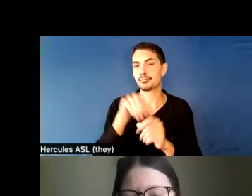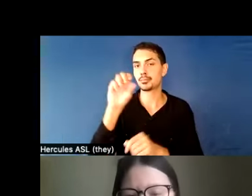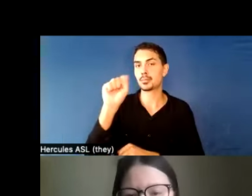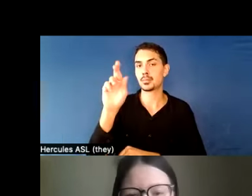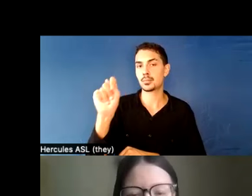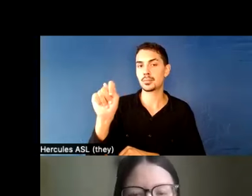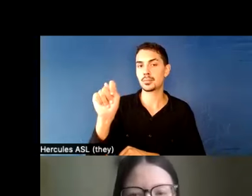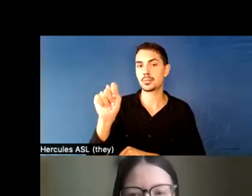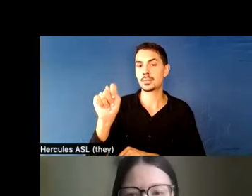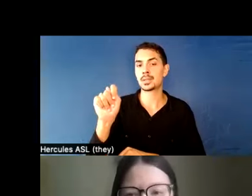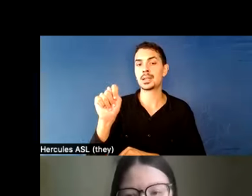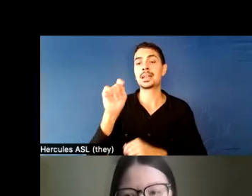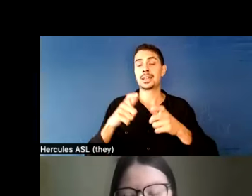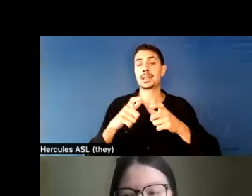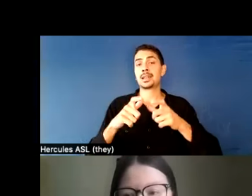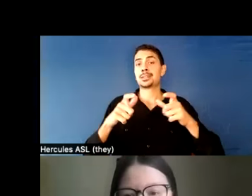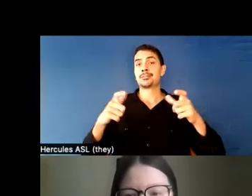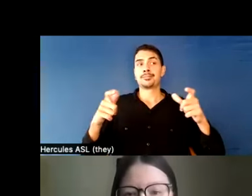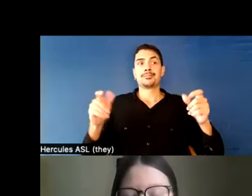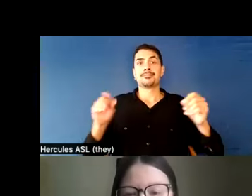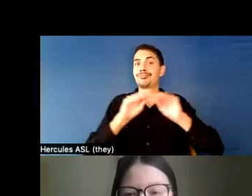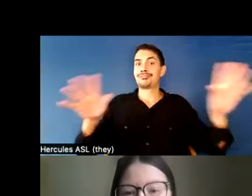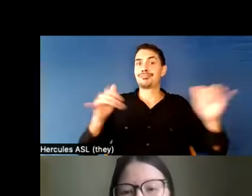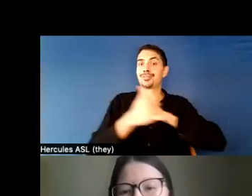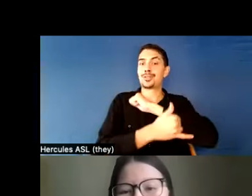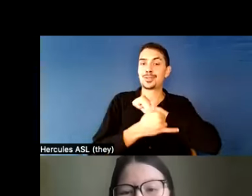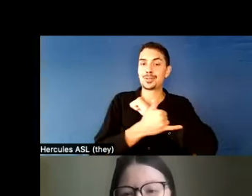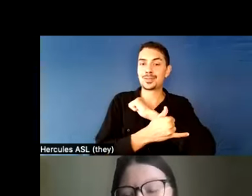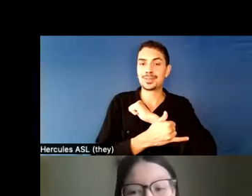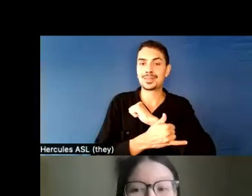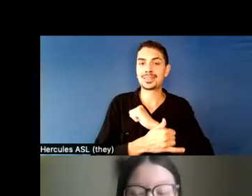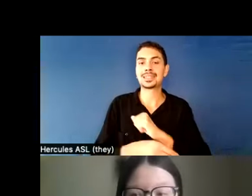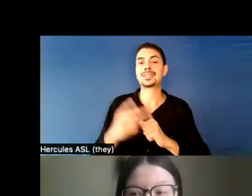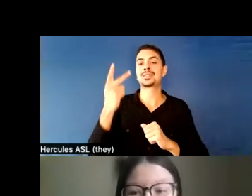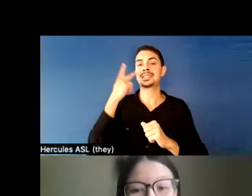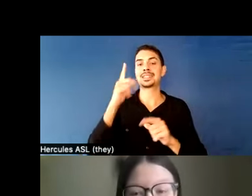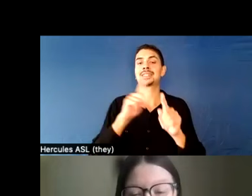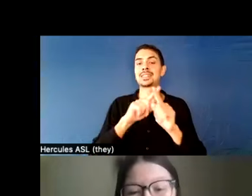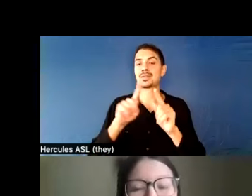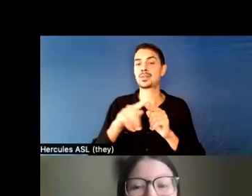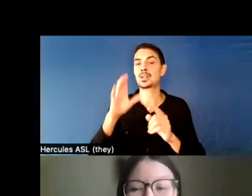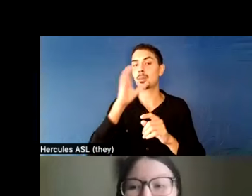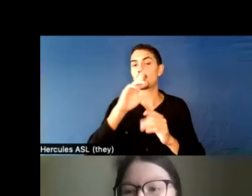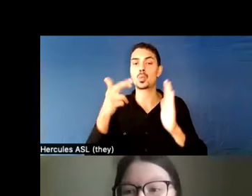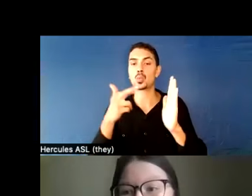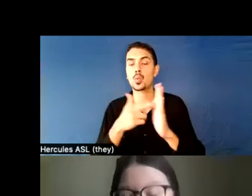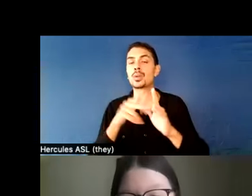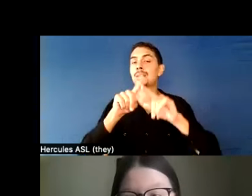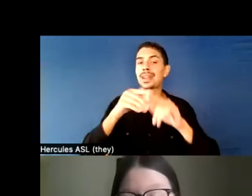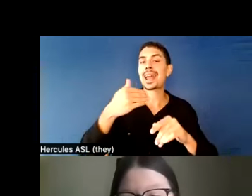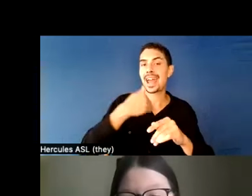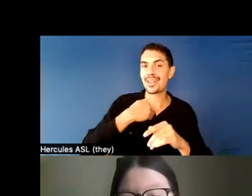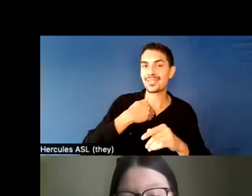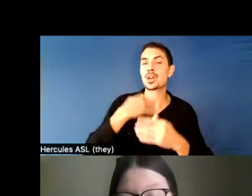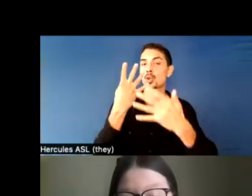More growing across the country has been trying to explore the role of having corrections and or probation on the team, as they are